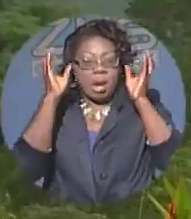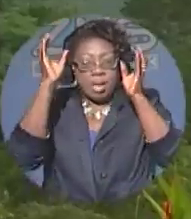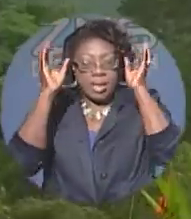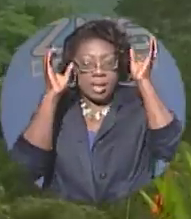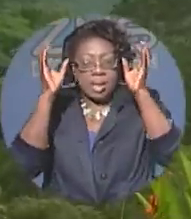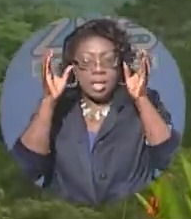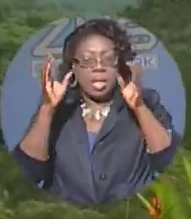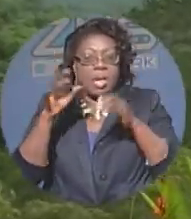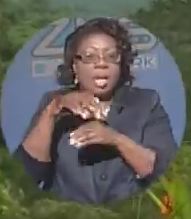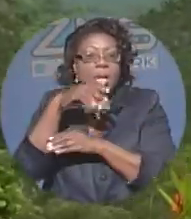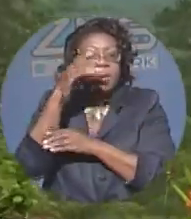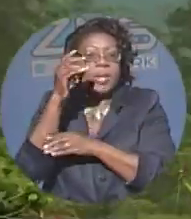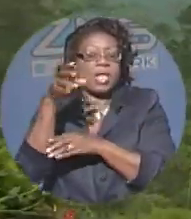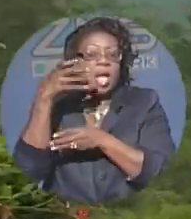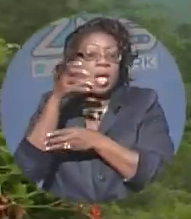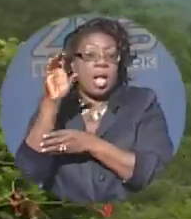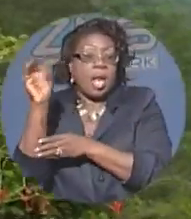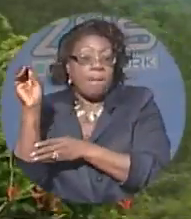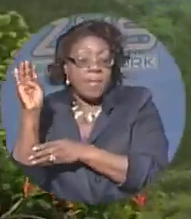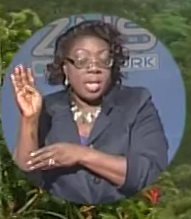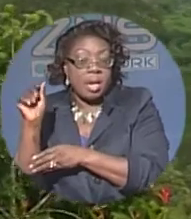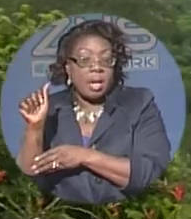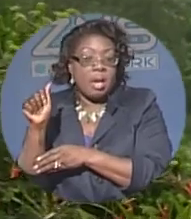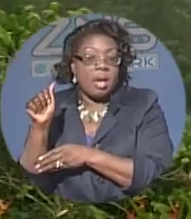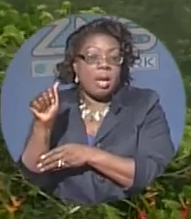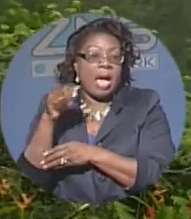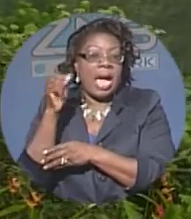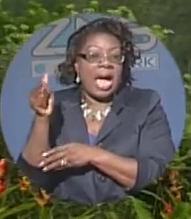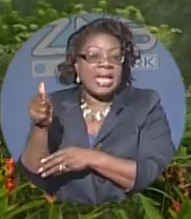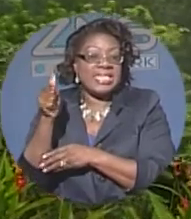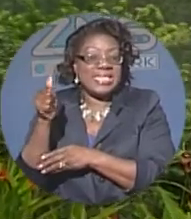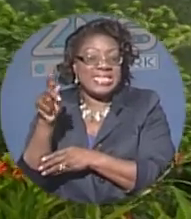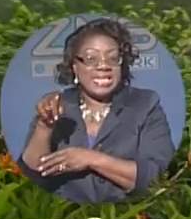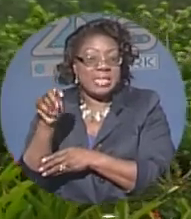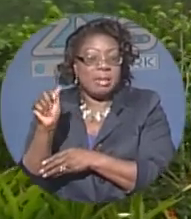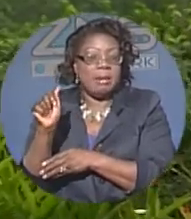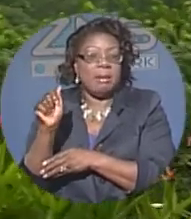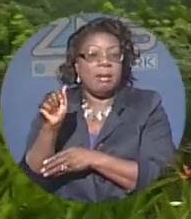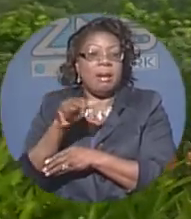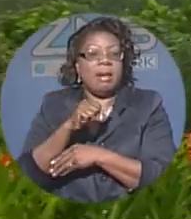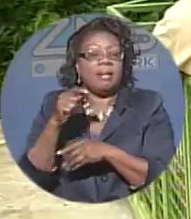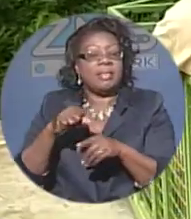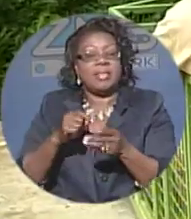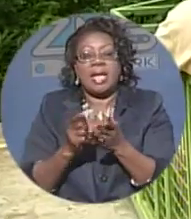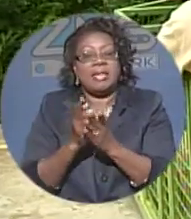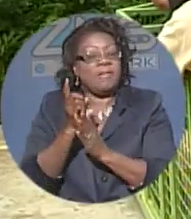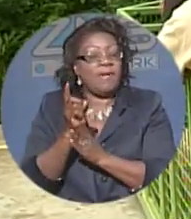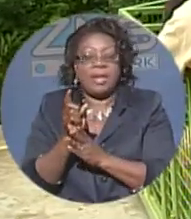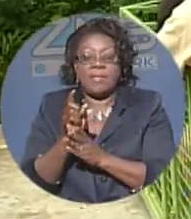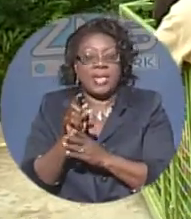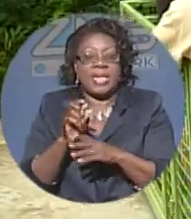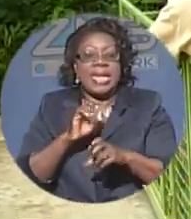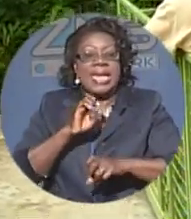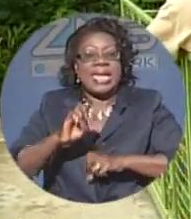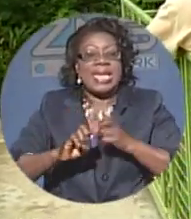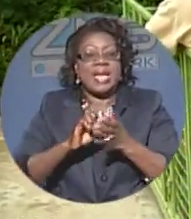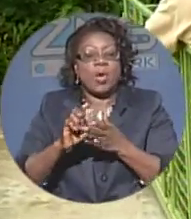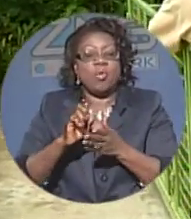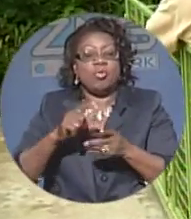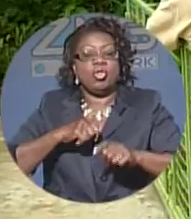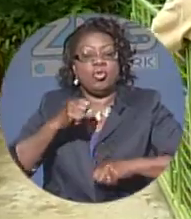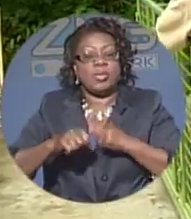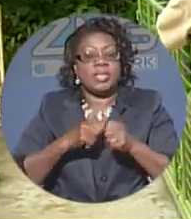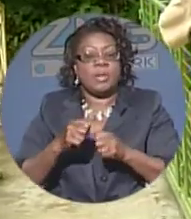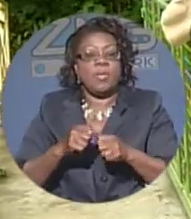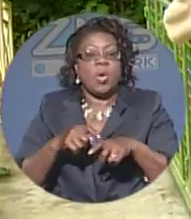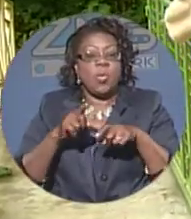Colombia, Argentina, Venezuela, and Spain. To satisfy what they see as an important need, developing and promoting ecotourism will demand